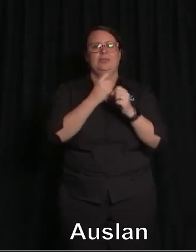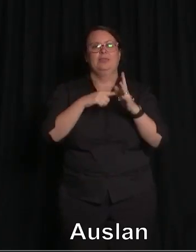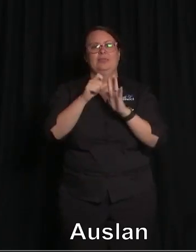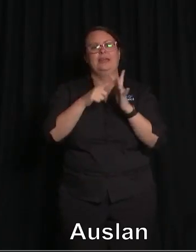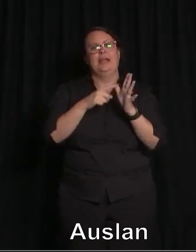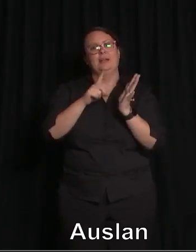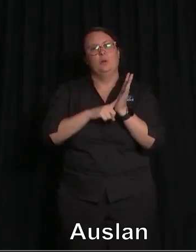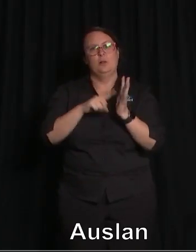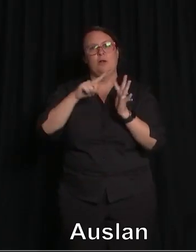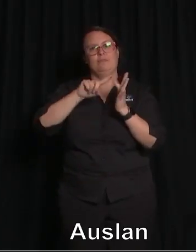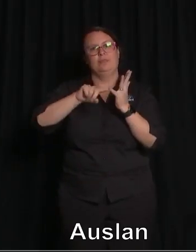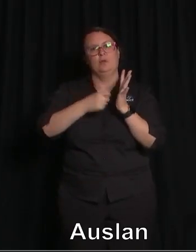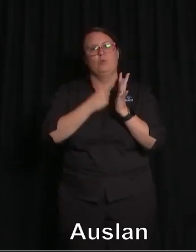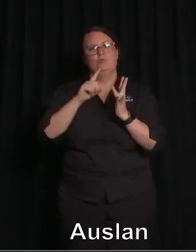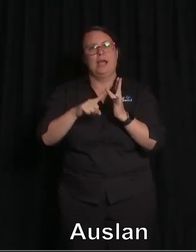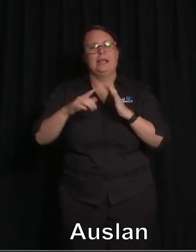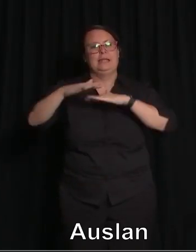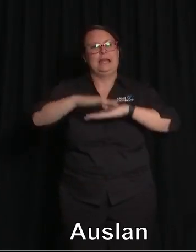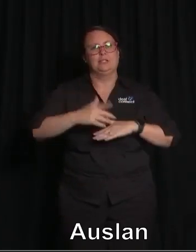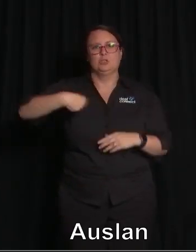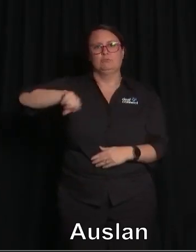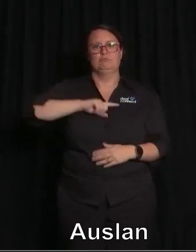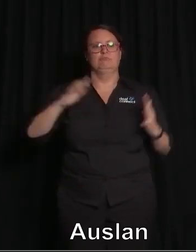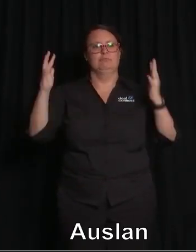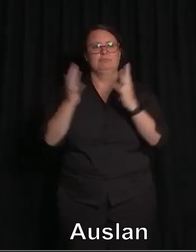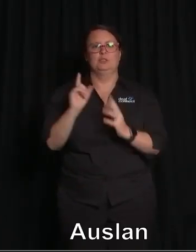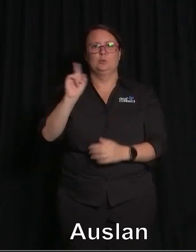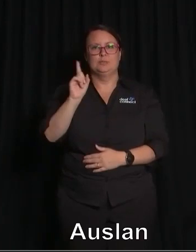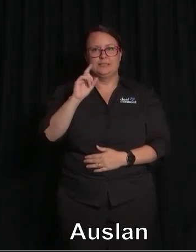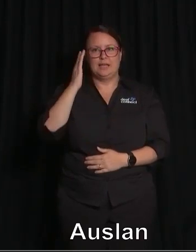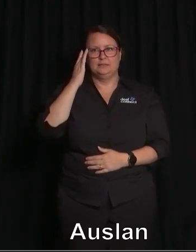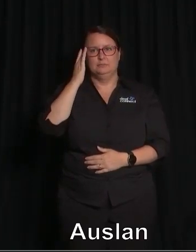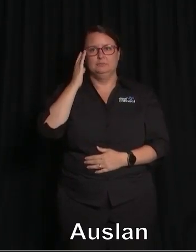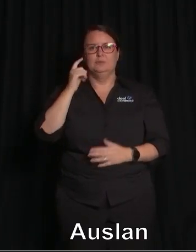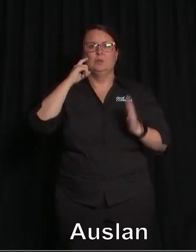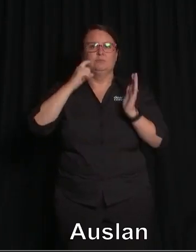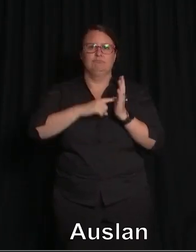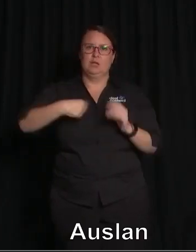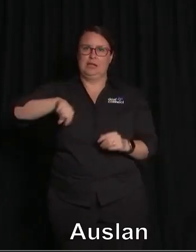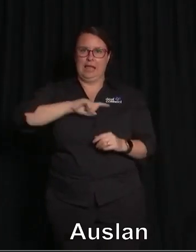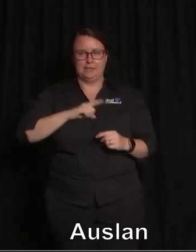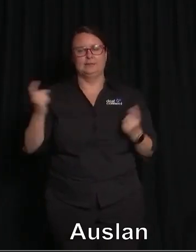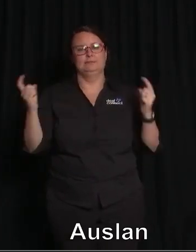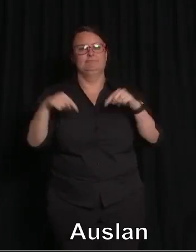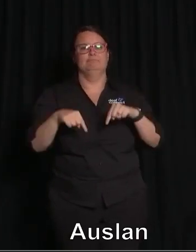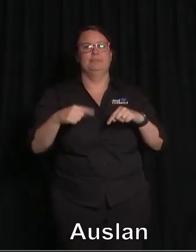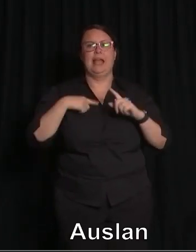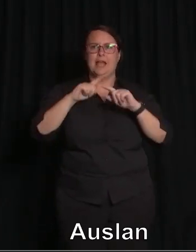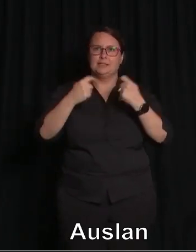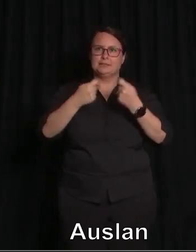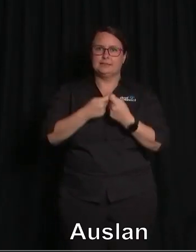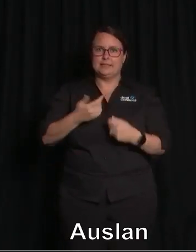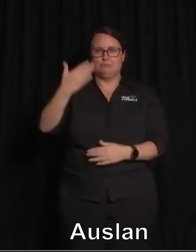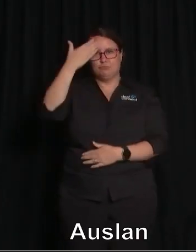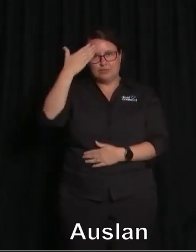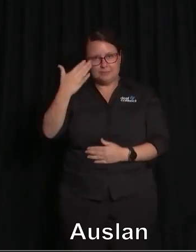as the traditional custodians of this land on which we gather today for allowing us to all be here. Our team pays our respects to the